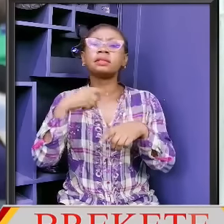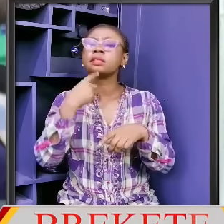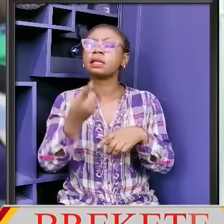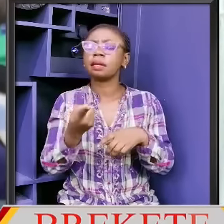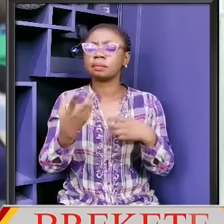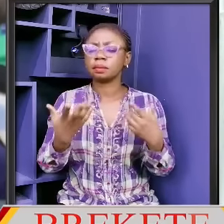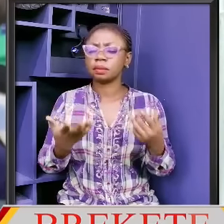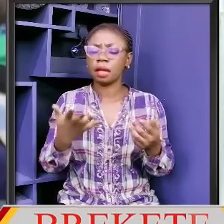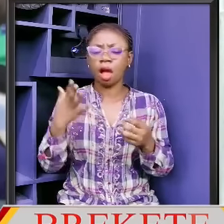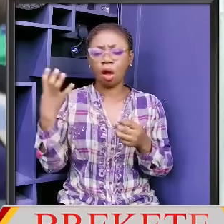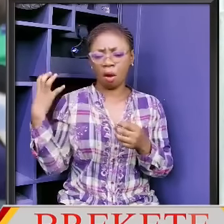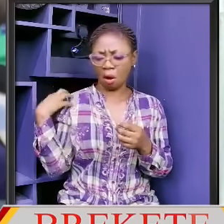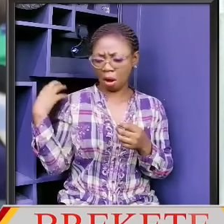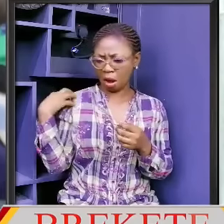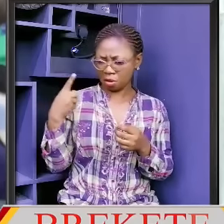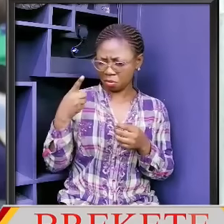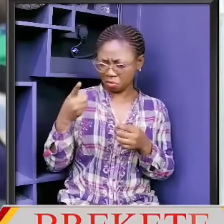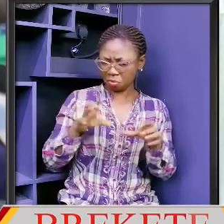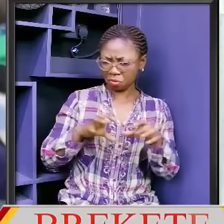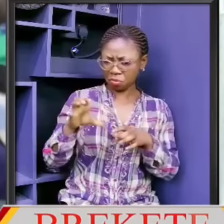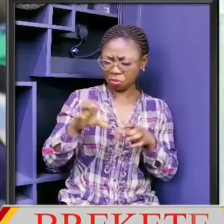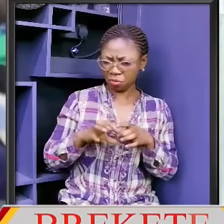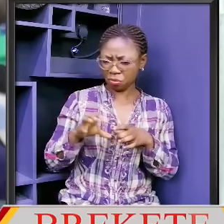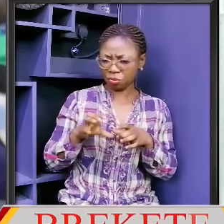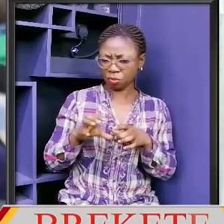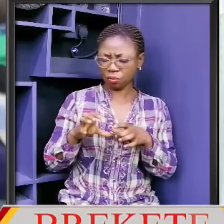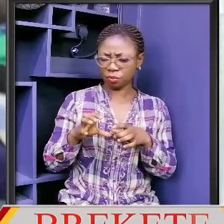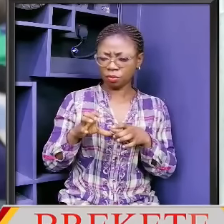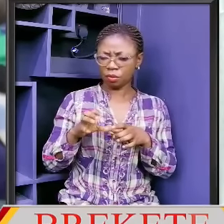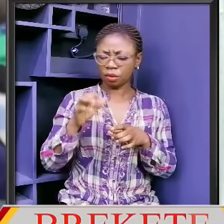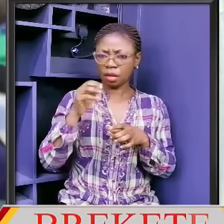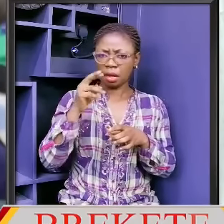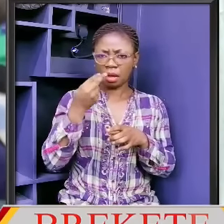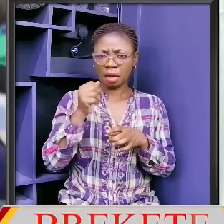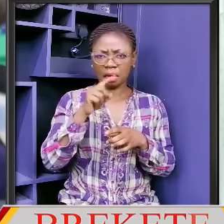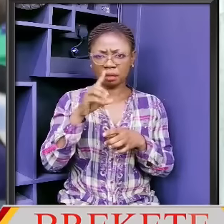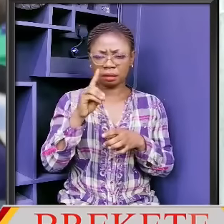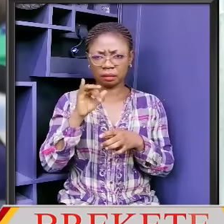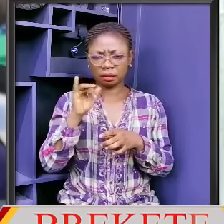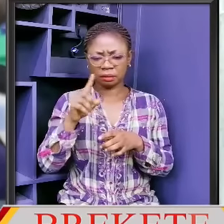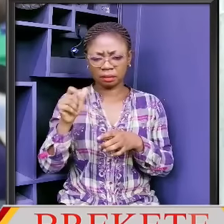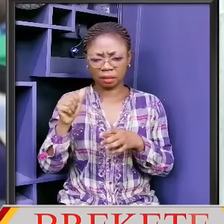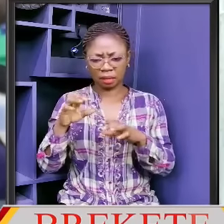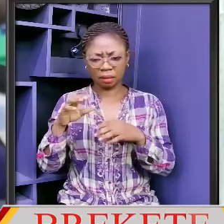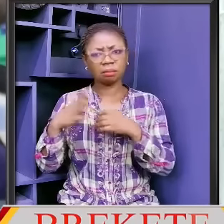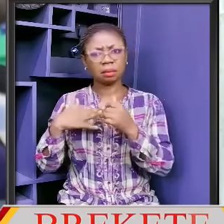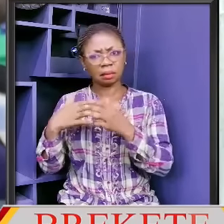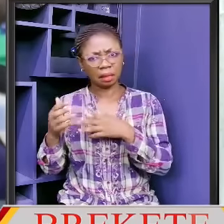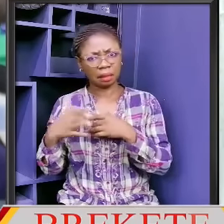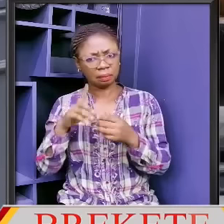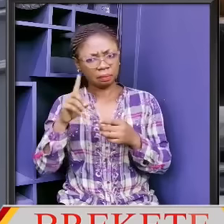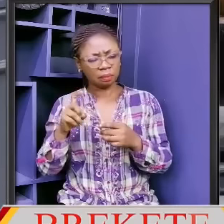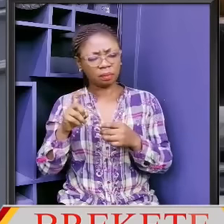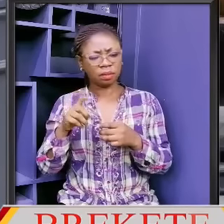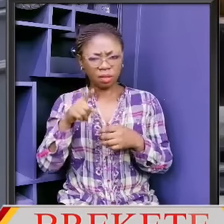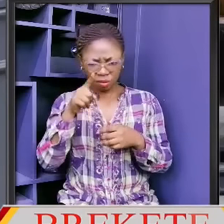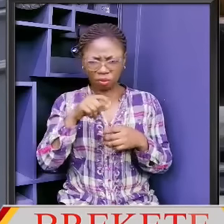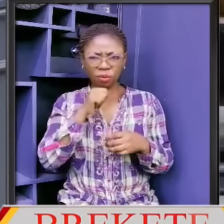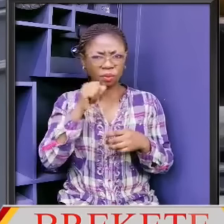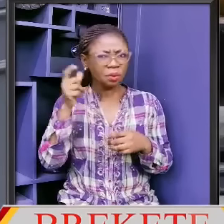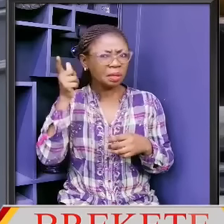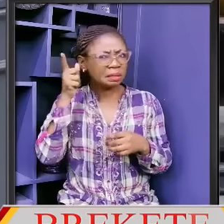say, ah, Oga, now you do Hadiza, I can't say yes. I say, ah, as you do, you not listen to the